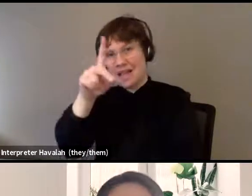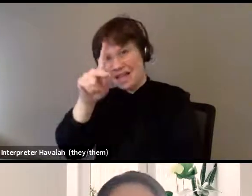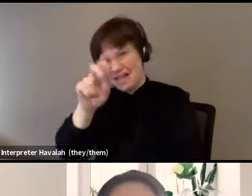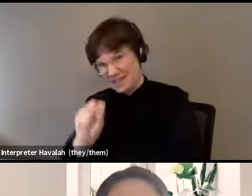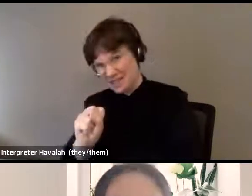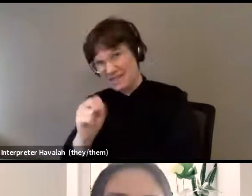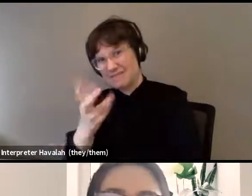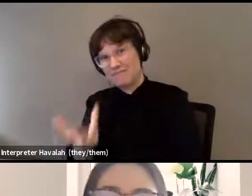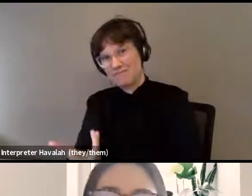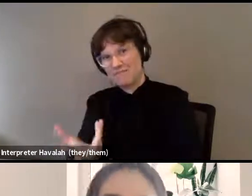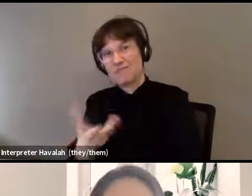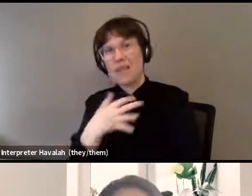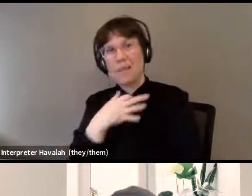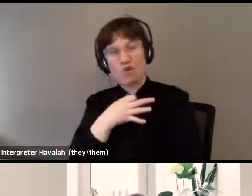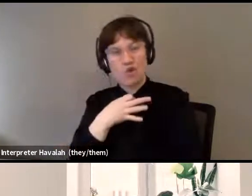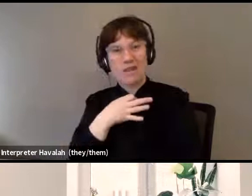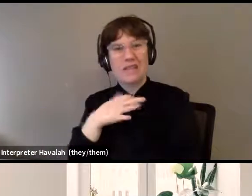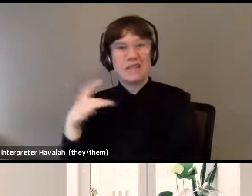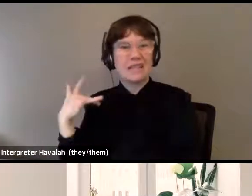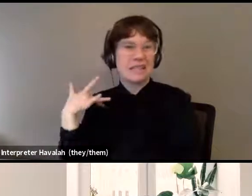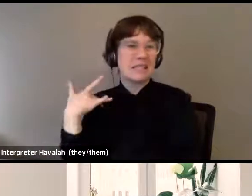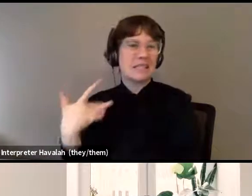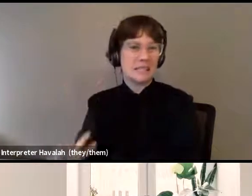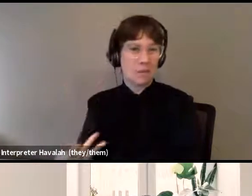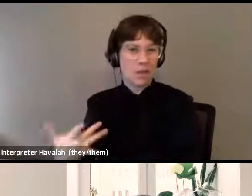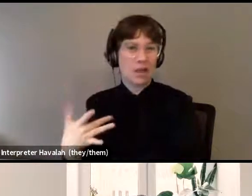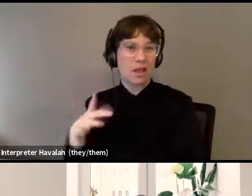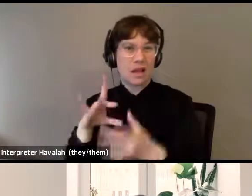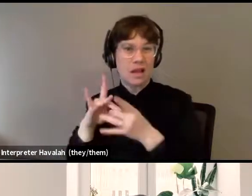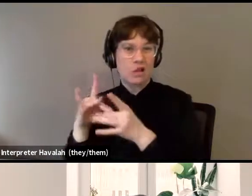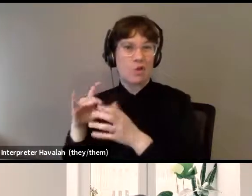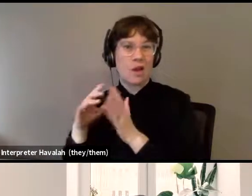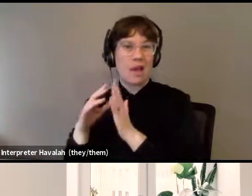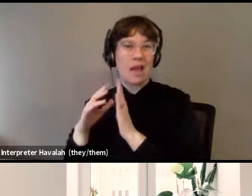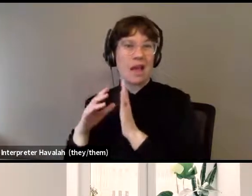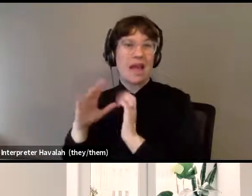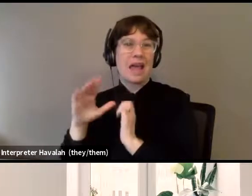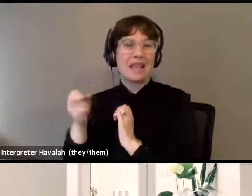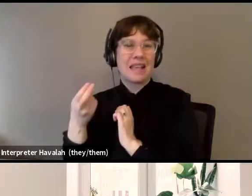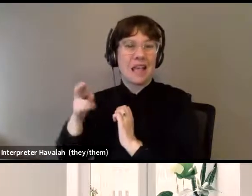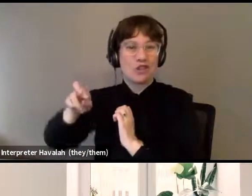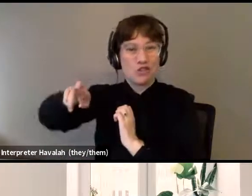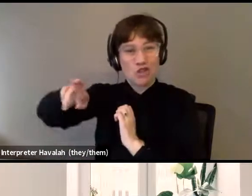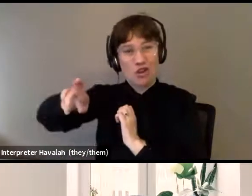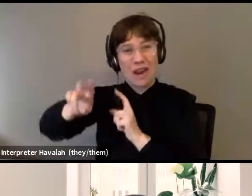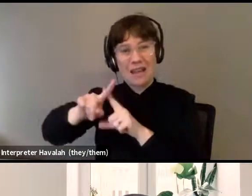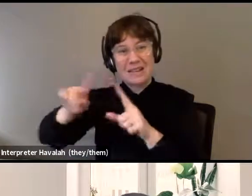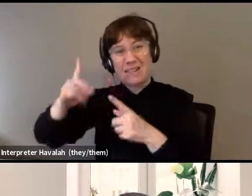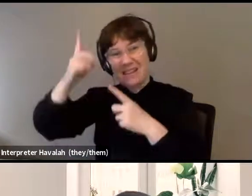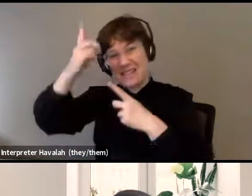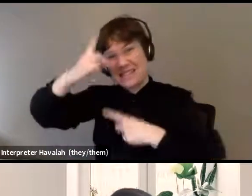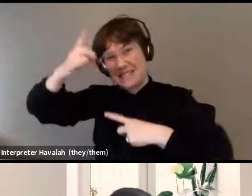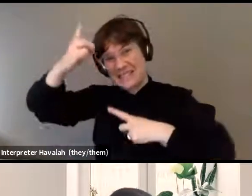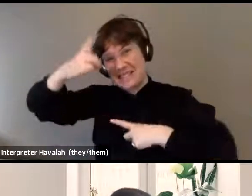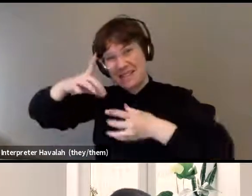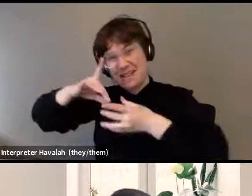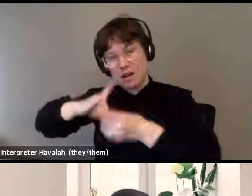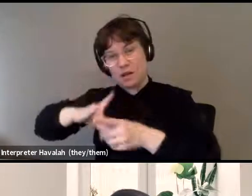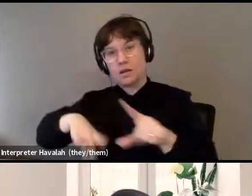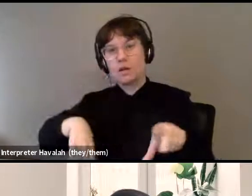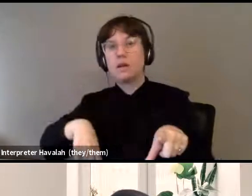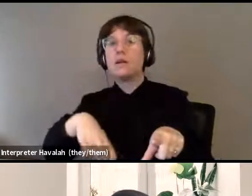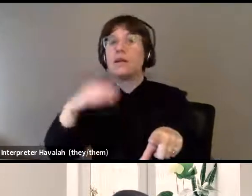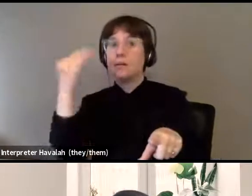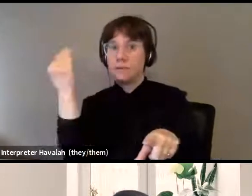produce, which are often attributed with cancer and other chronic diseases? So I will say